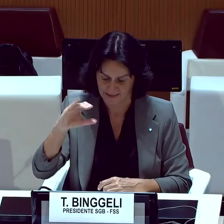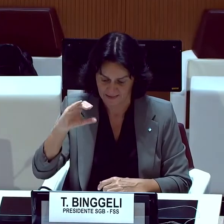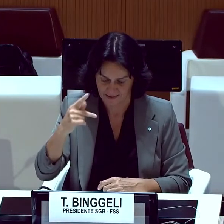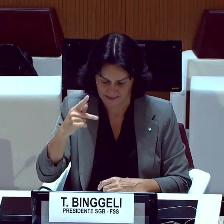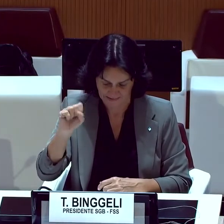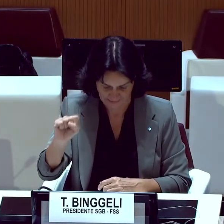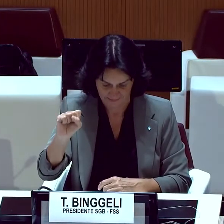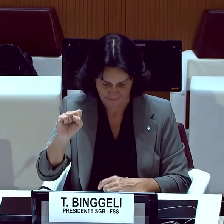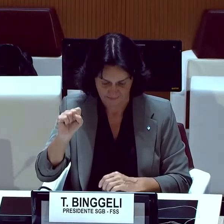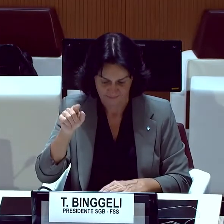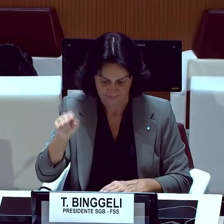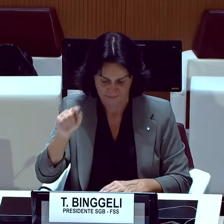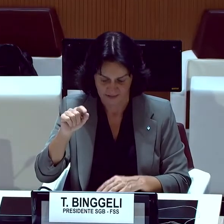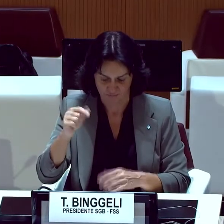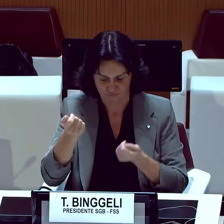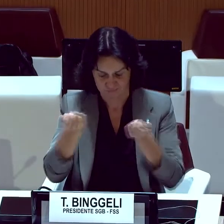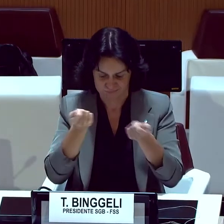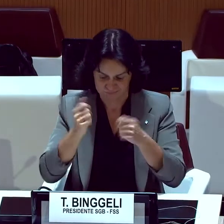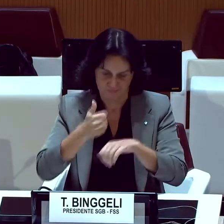Now I would like to